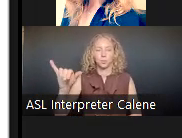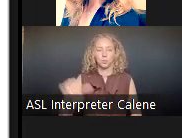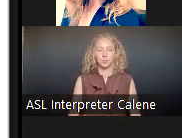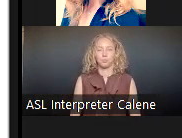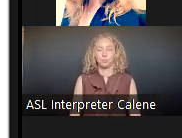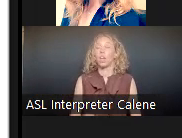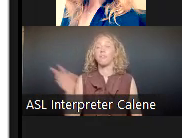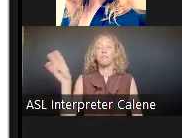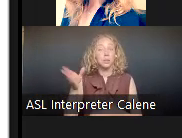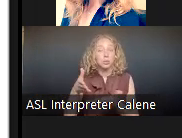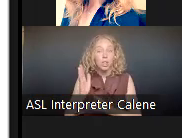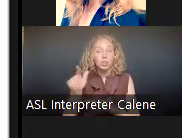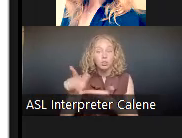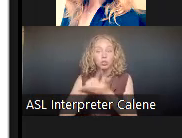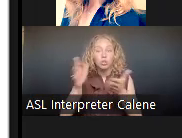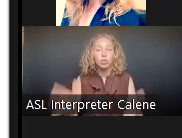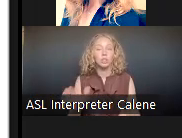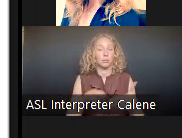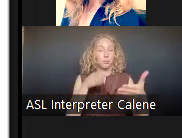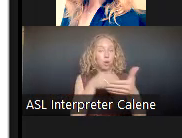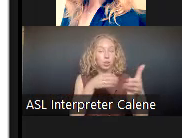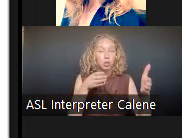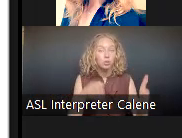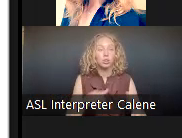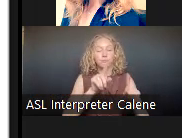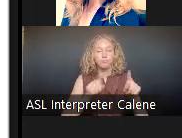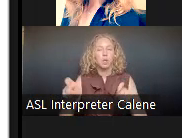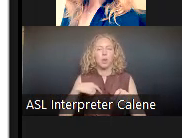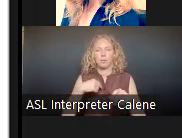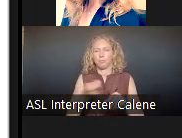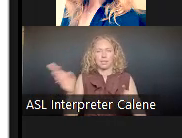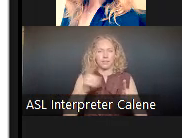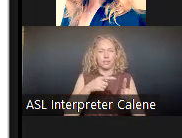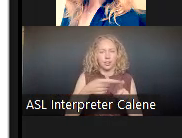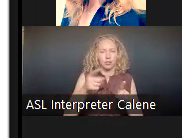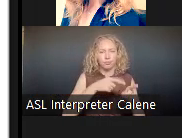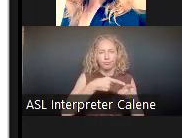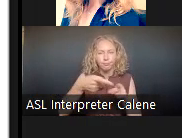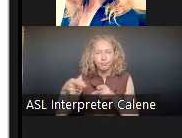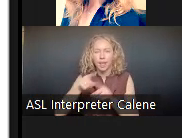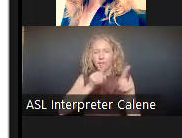victims' rights attorneys, prosecutors. We really took a multidisciplinary team approach to try to develop this protocol.